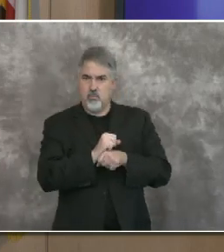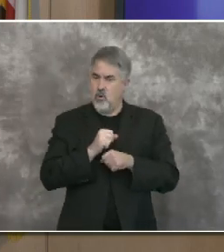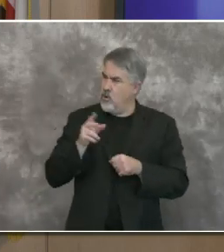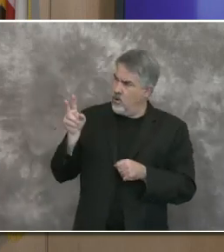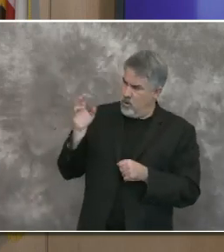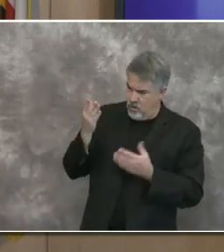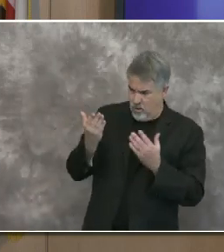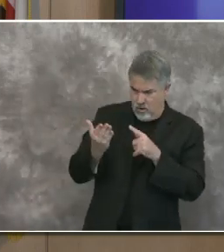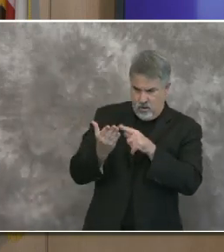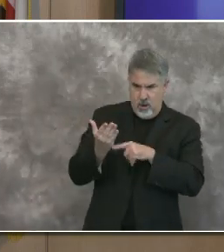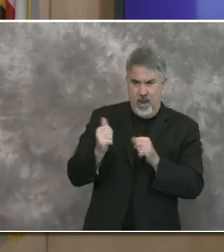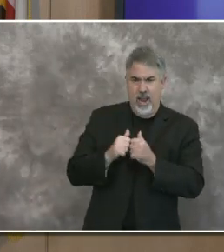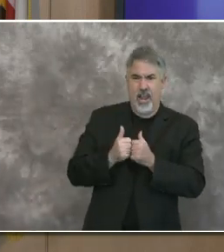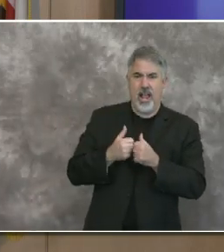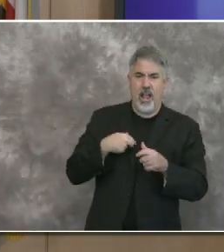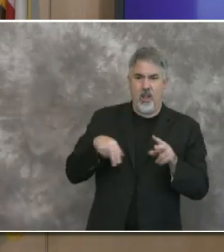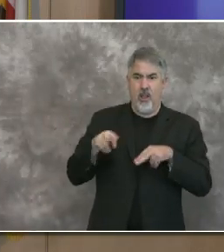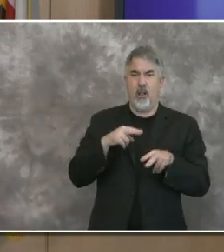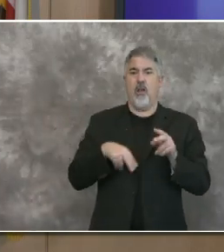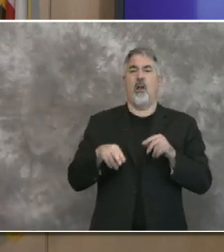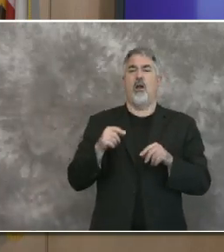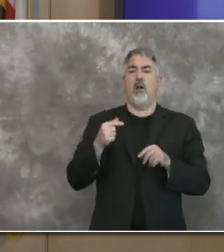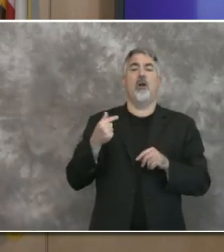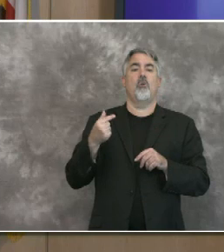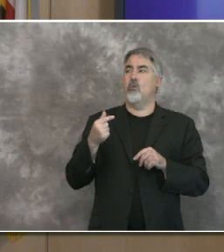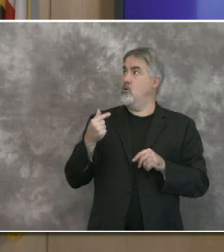you go. Thank you.